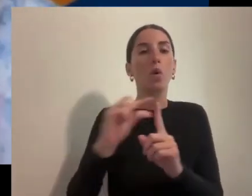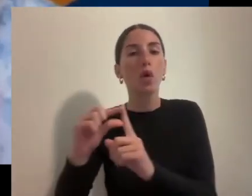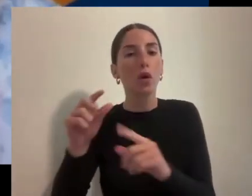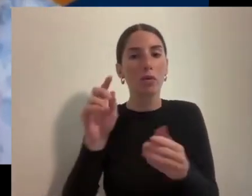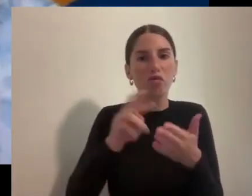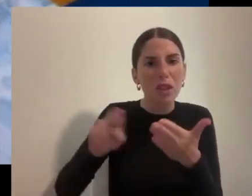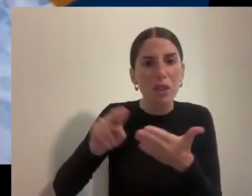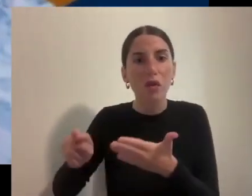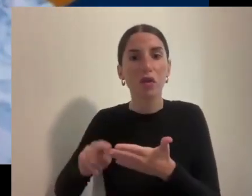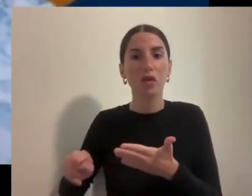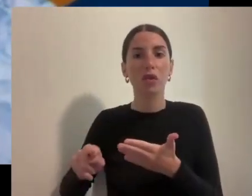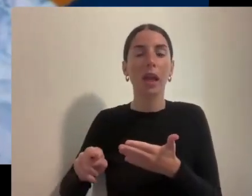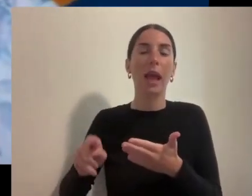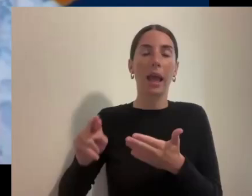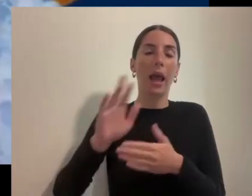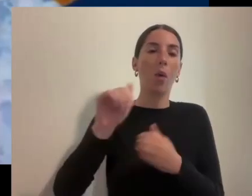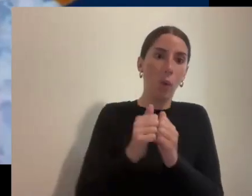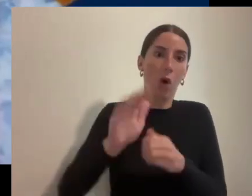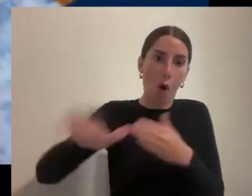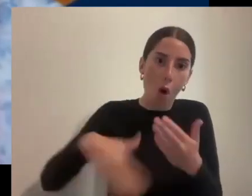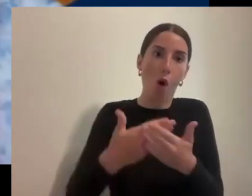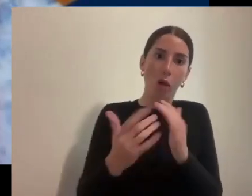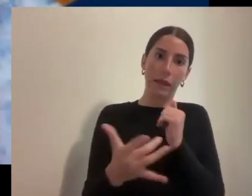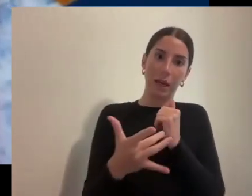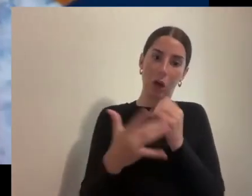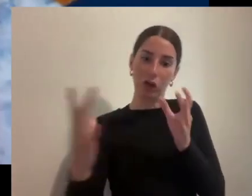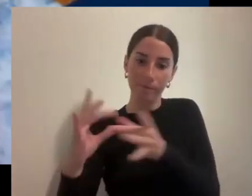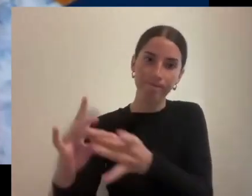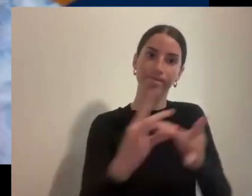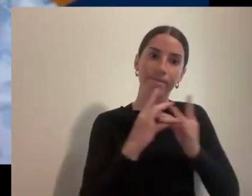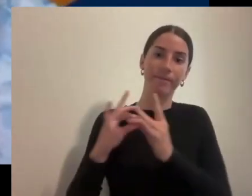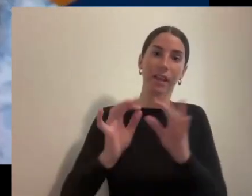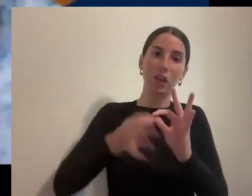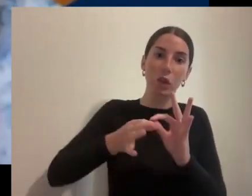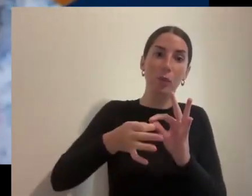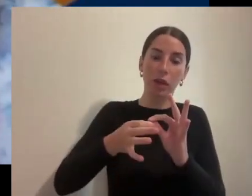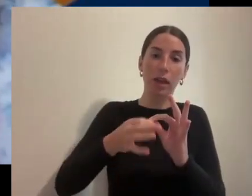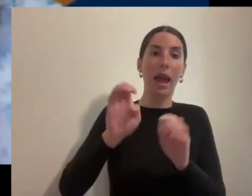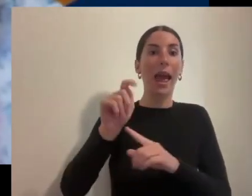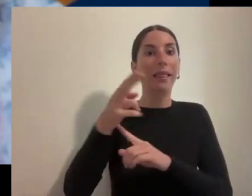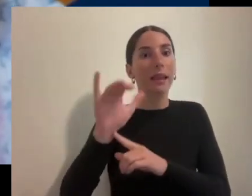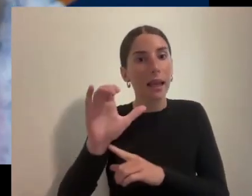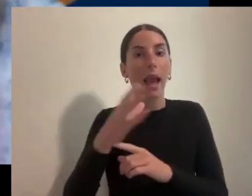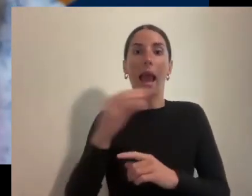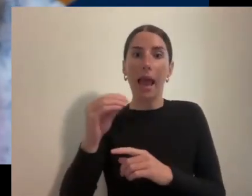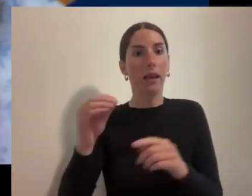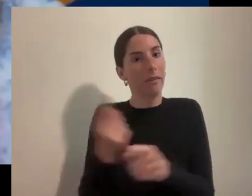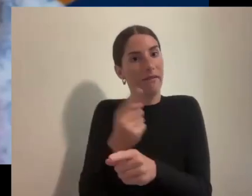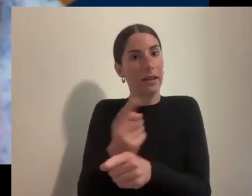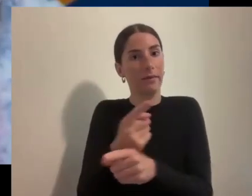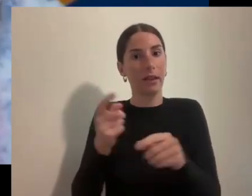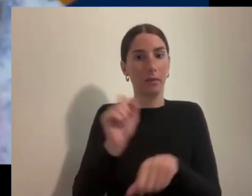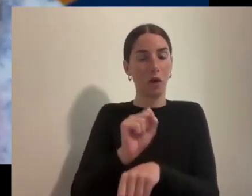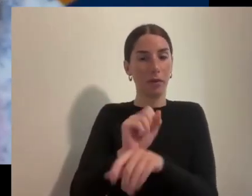these cutting-edge technologies into your interpreting practice ethically and effectively. It's live via